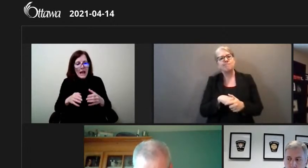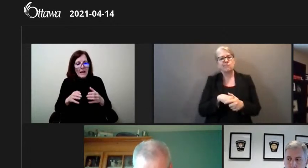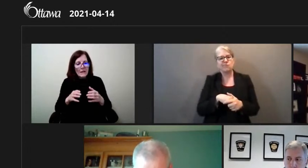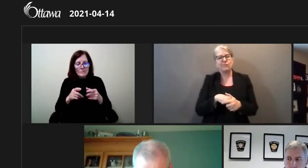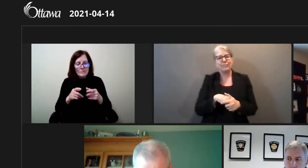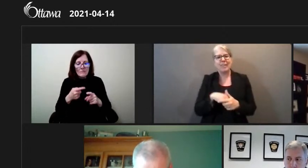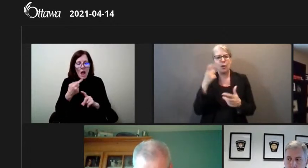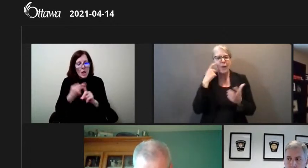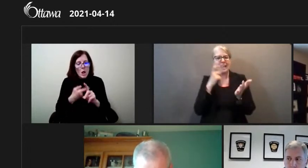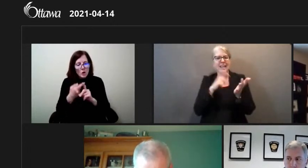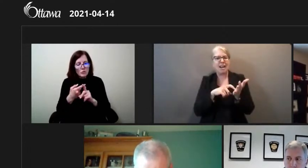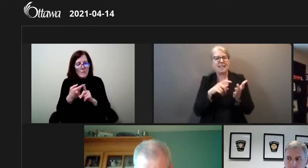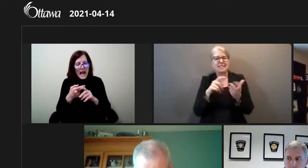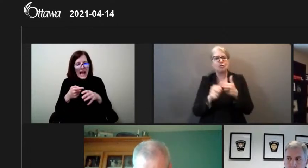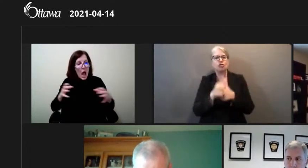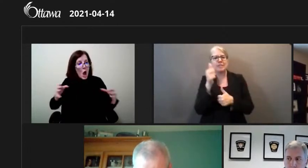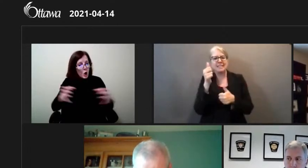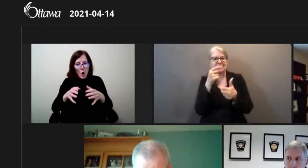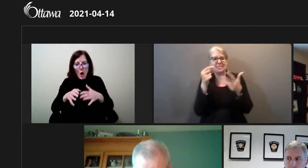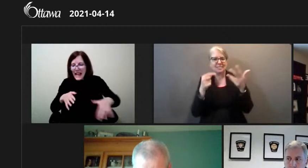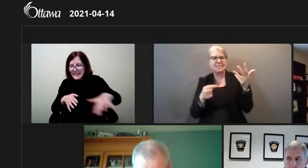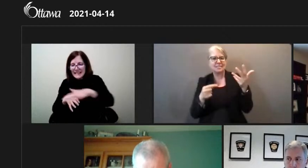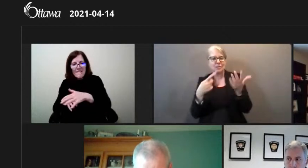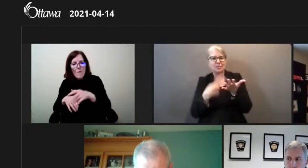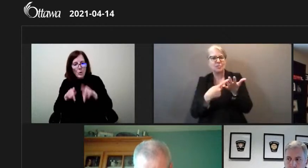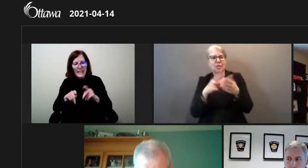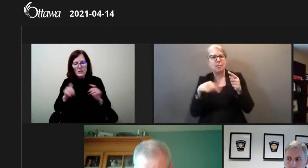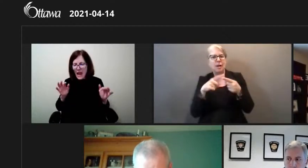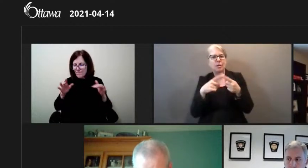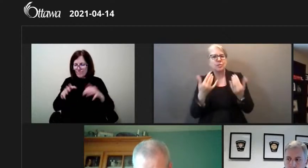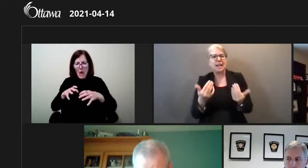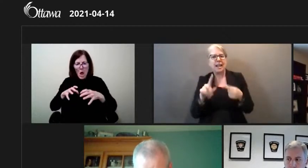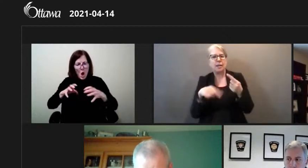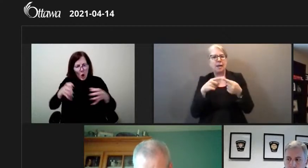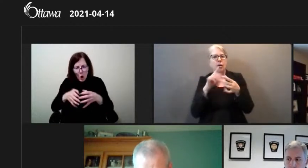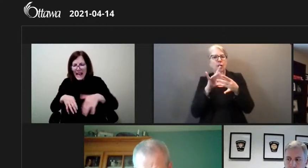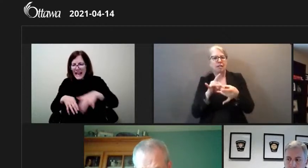I recognize the risk factors you've spoken about today around the hospitalization